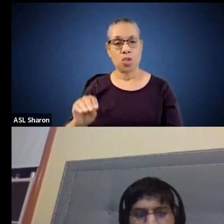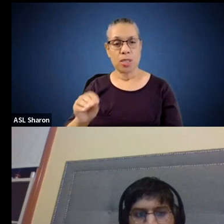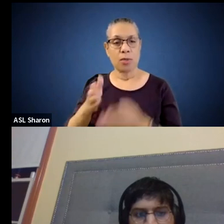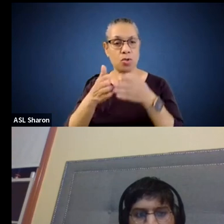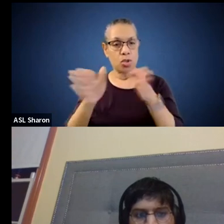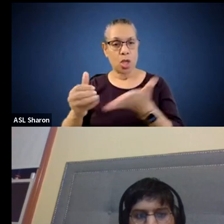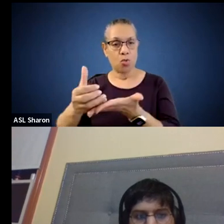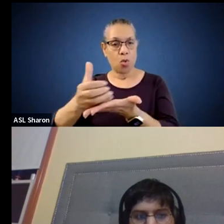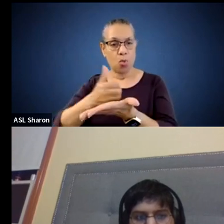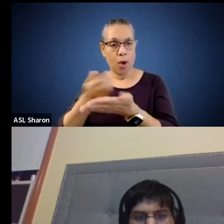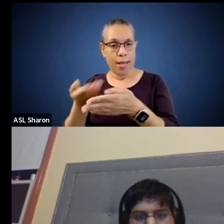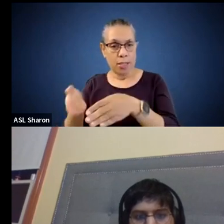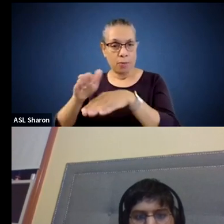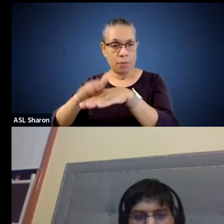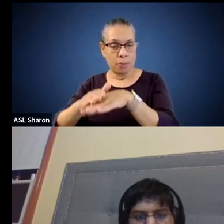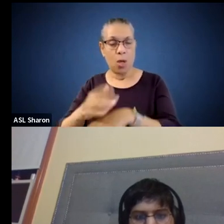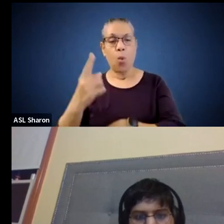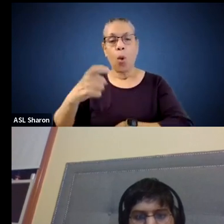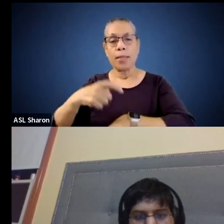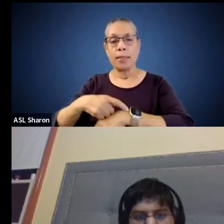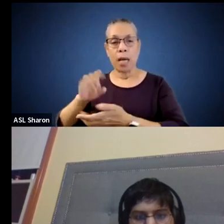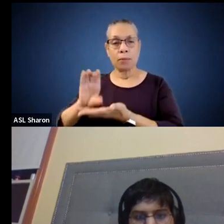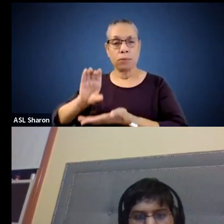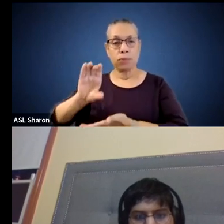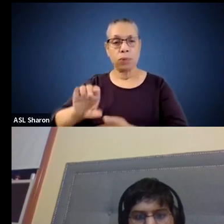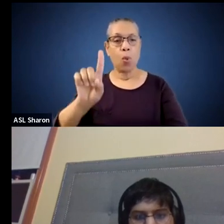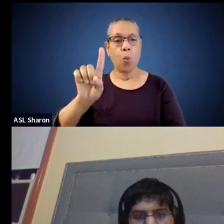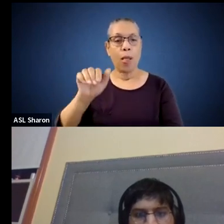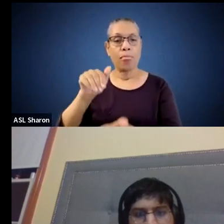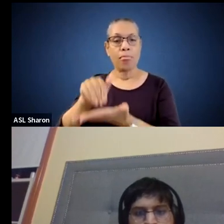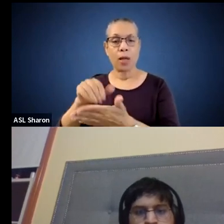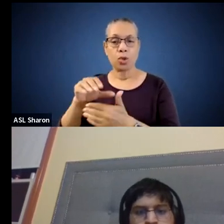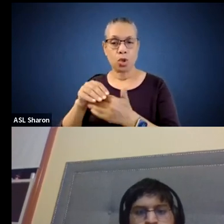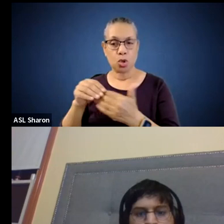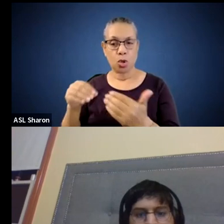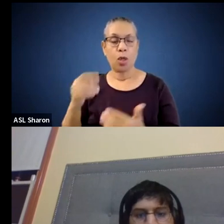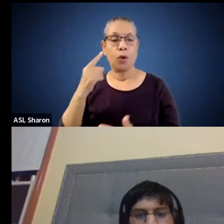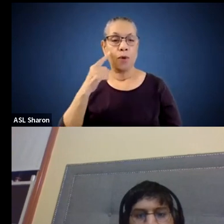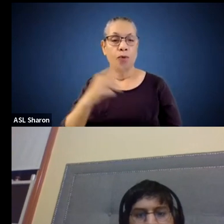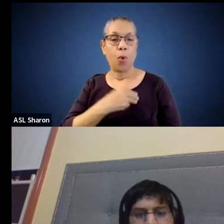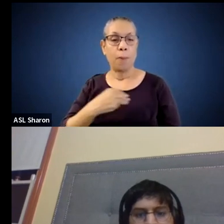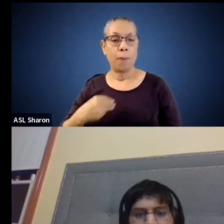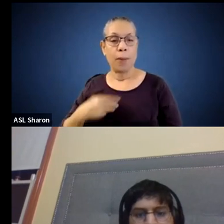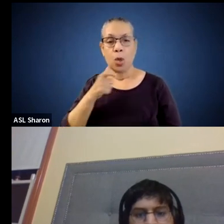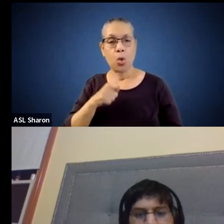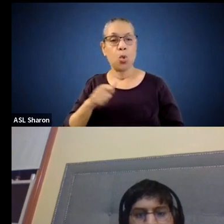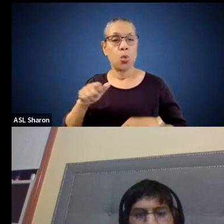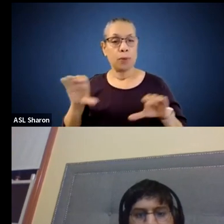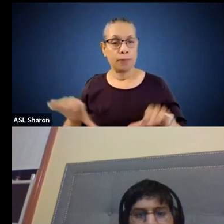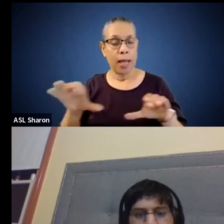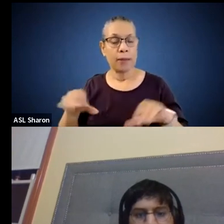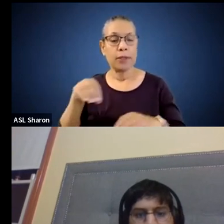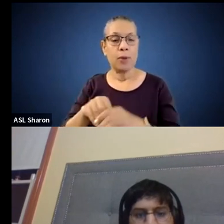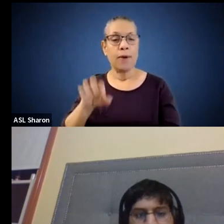uh and they've One Time One some payment of one thousand dollar and for those members who are active during fiscal year